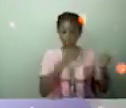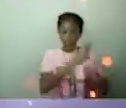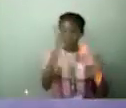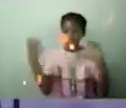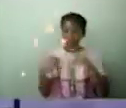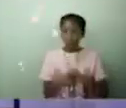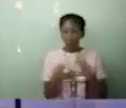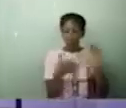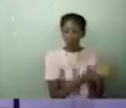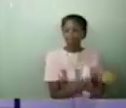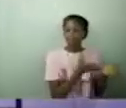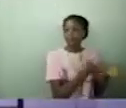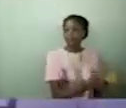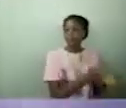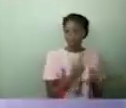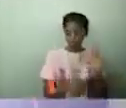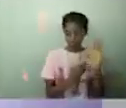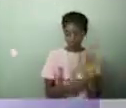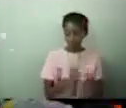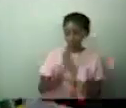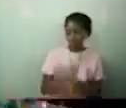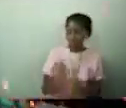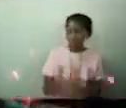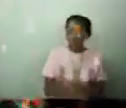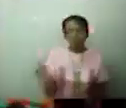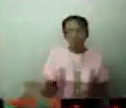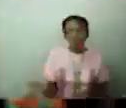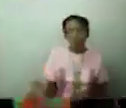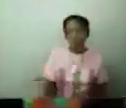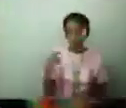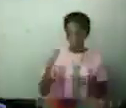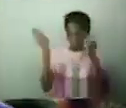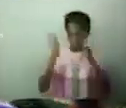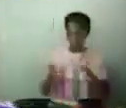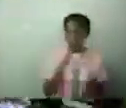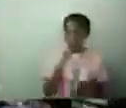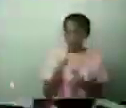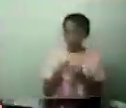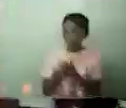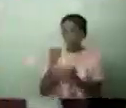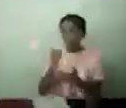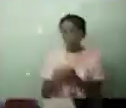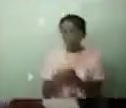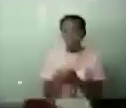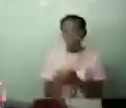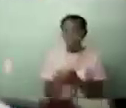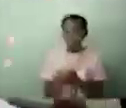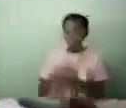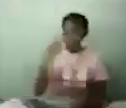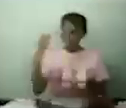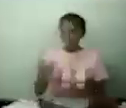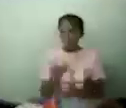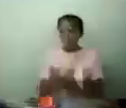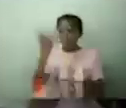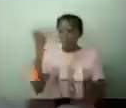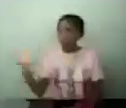is about what is trying to push. This figure I'm talking about is presented as being extremely